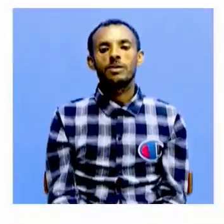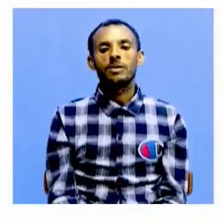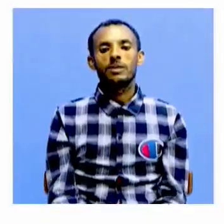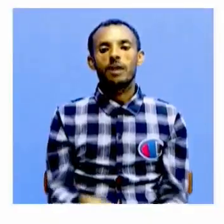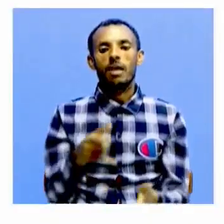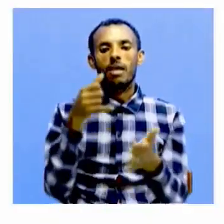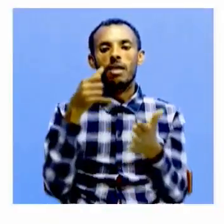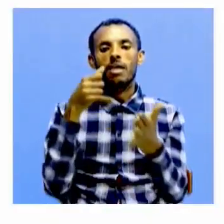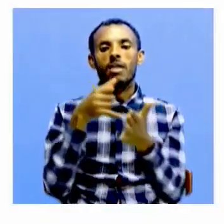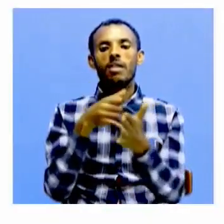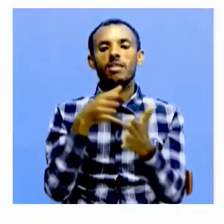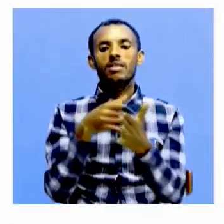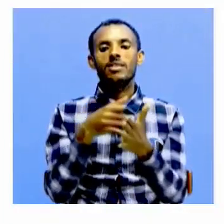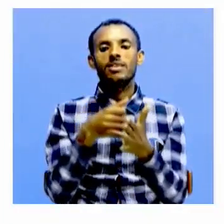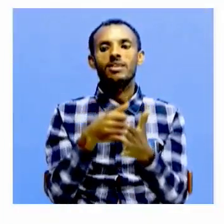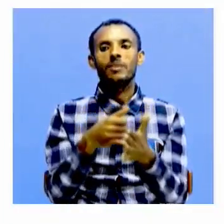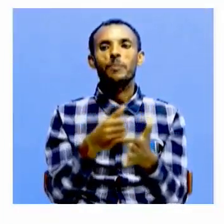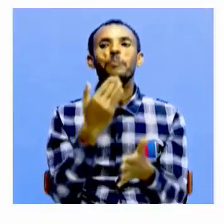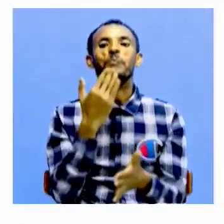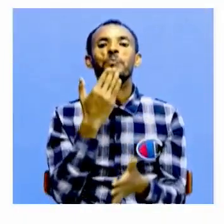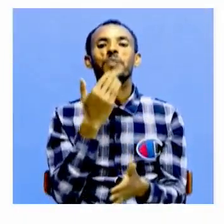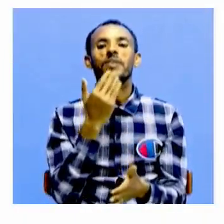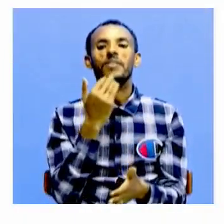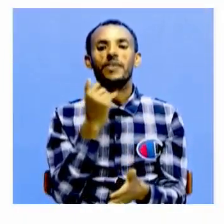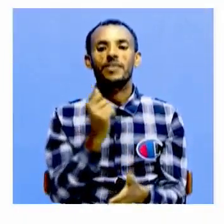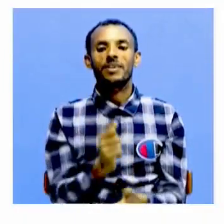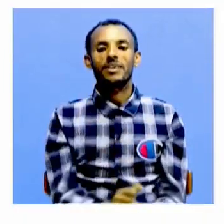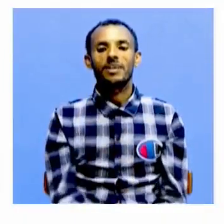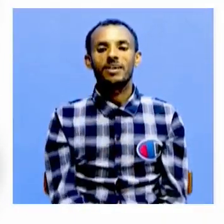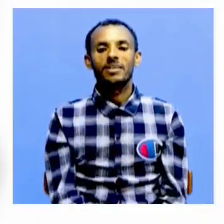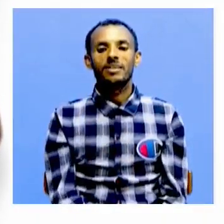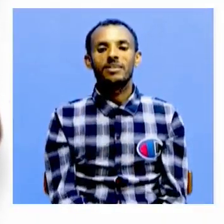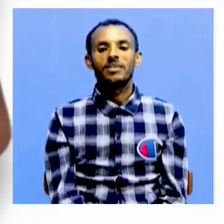It tastes